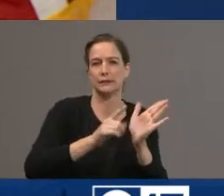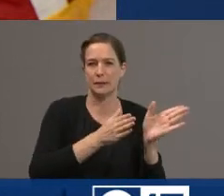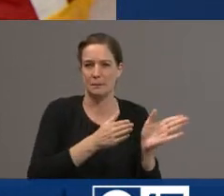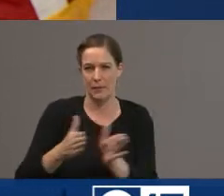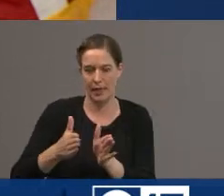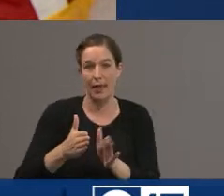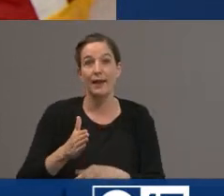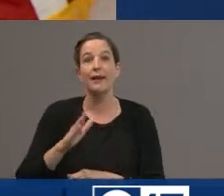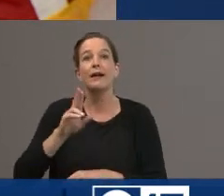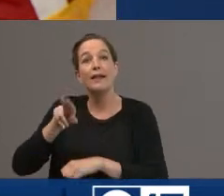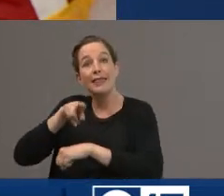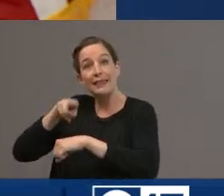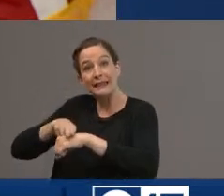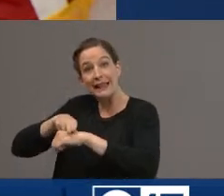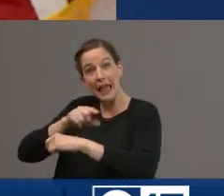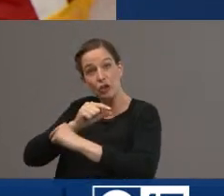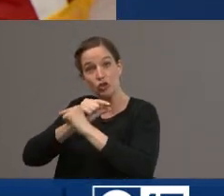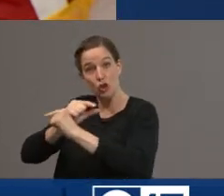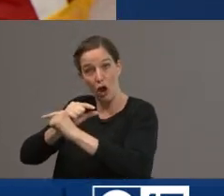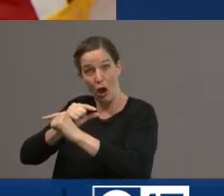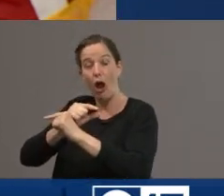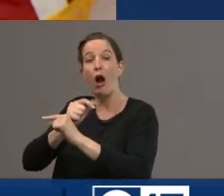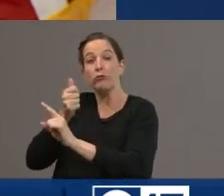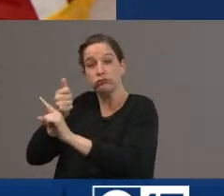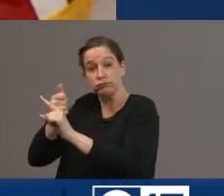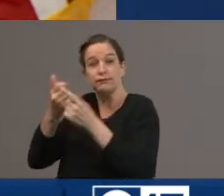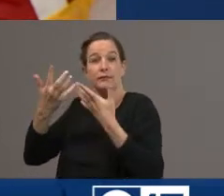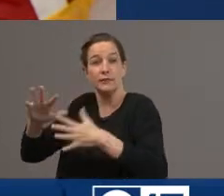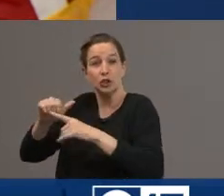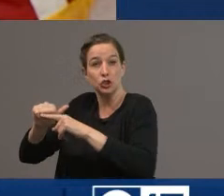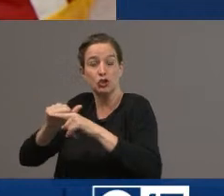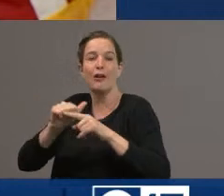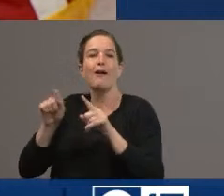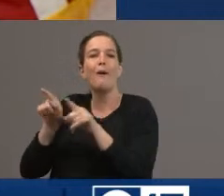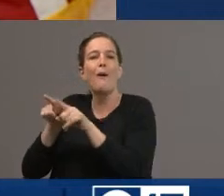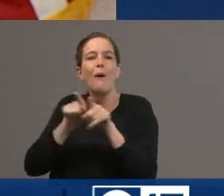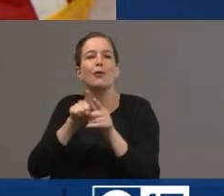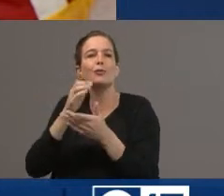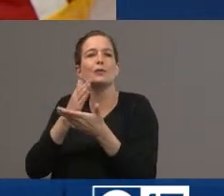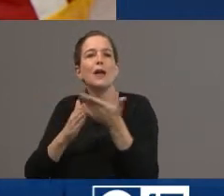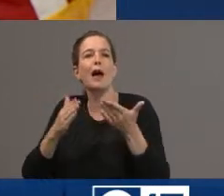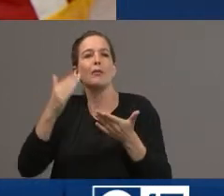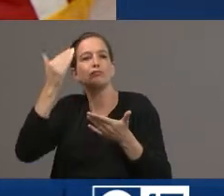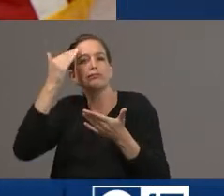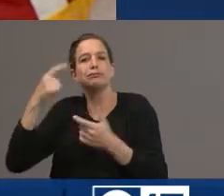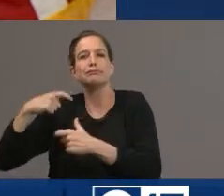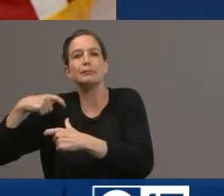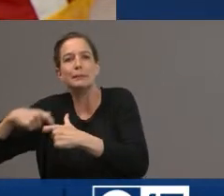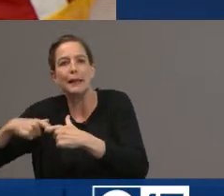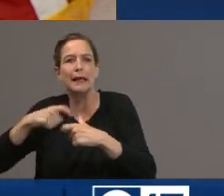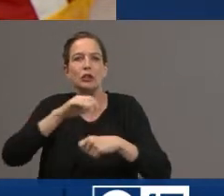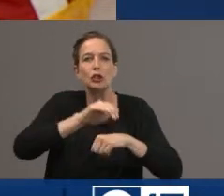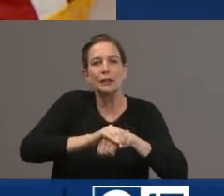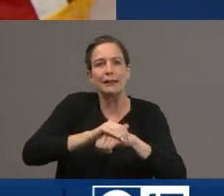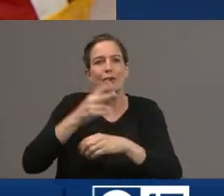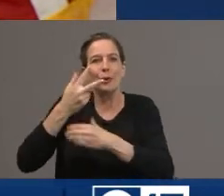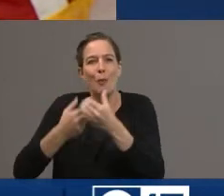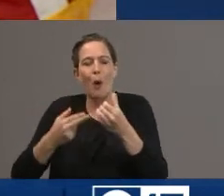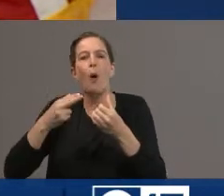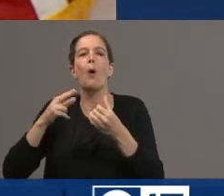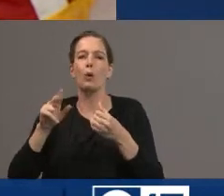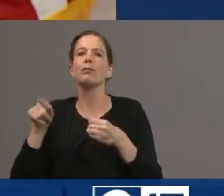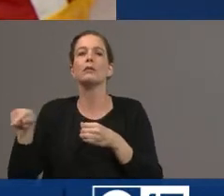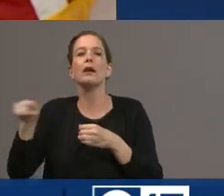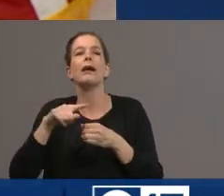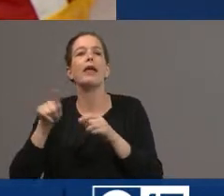Guard, including bilingual guardsmen. And we're also partnering with Chicanos por la Causa to provide